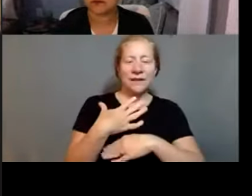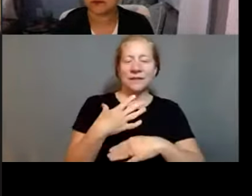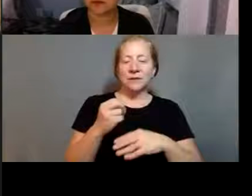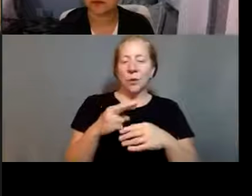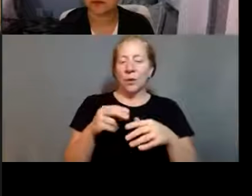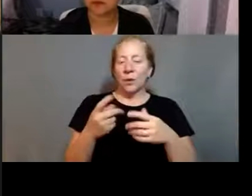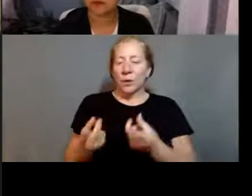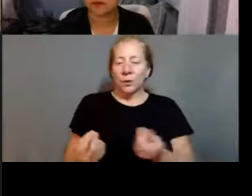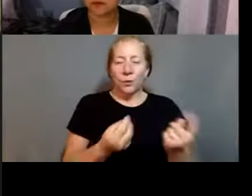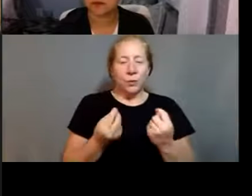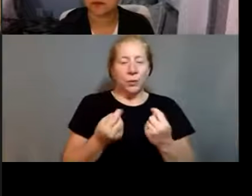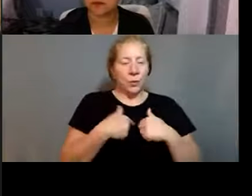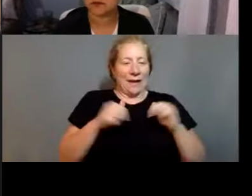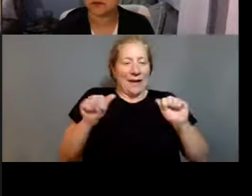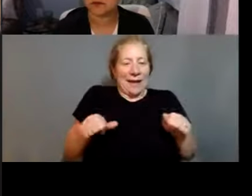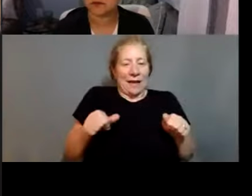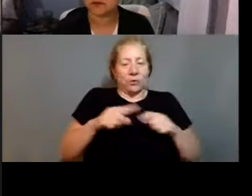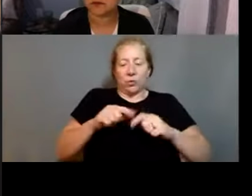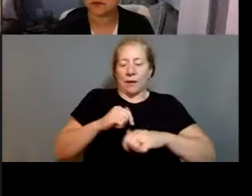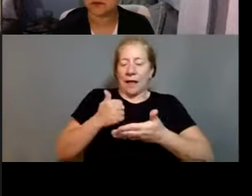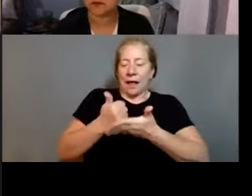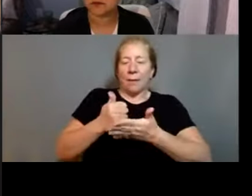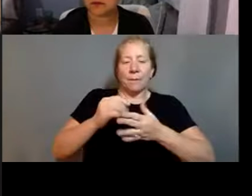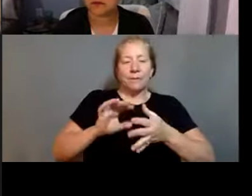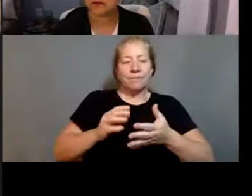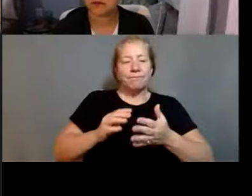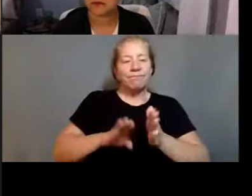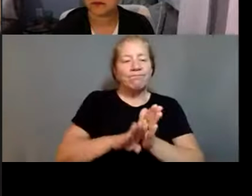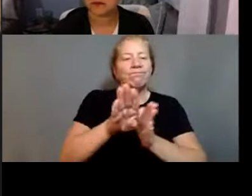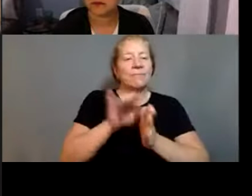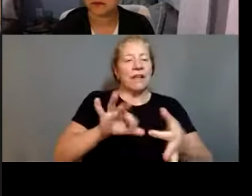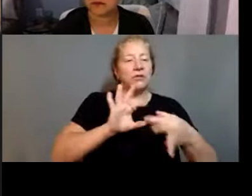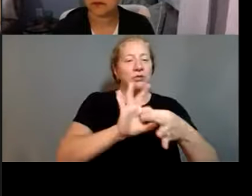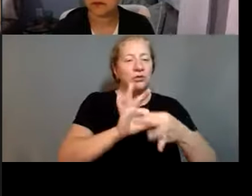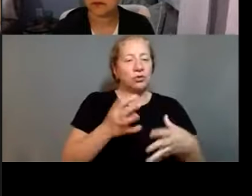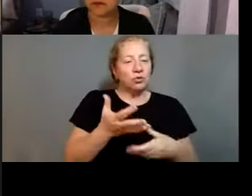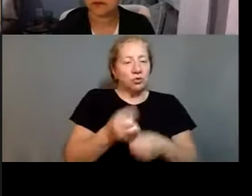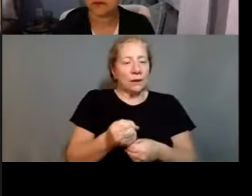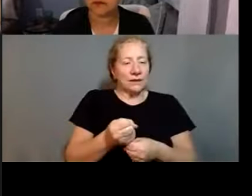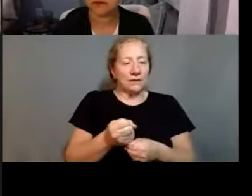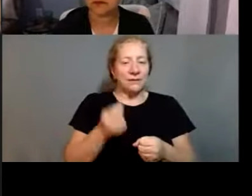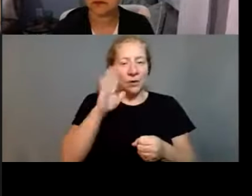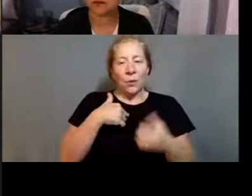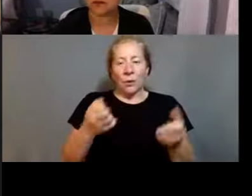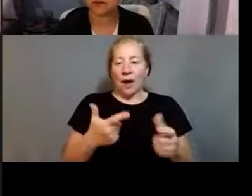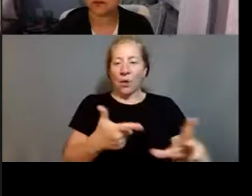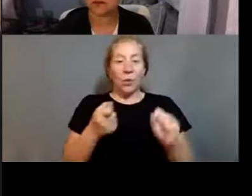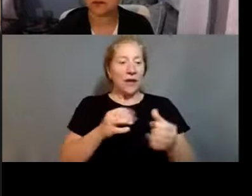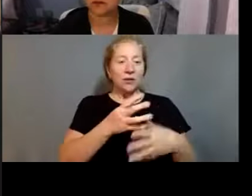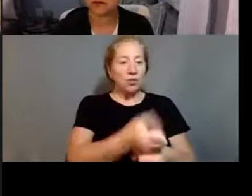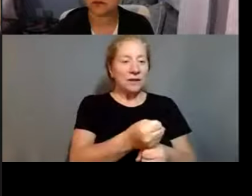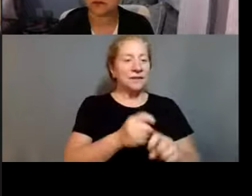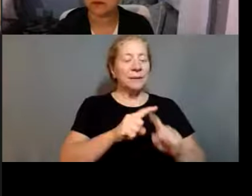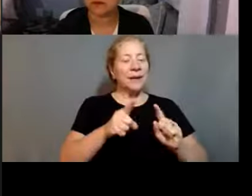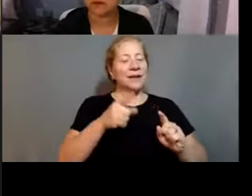action or how to establish that trust as quickly as possible. I think sometimes we want it to happen so quickly because we want to